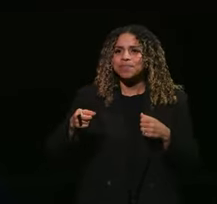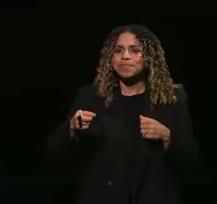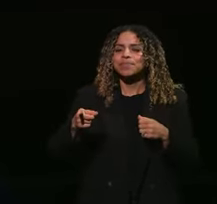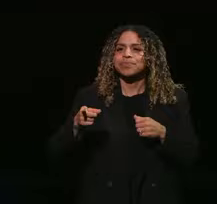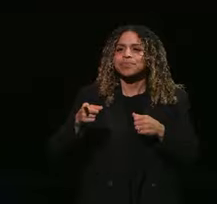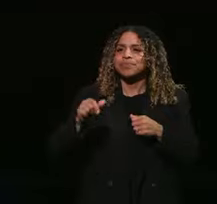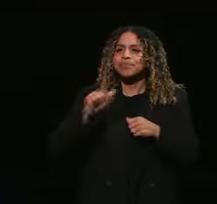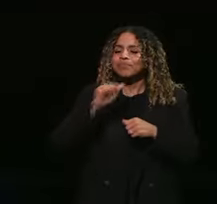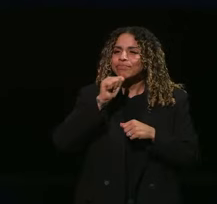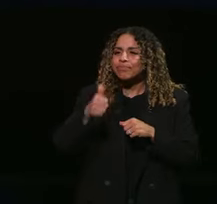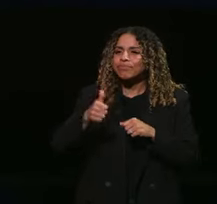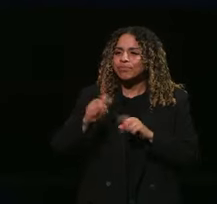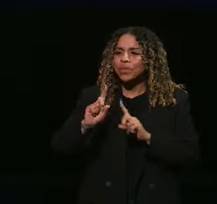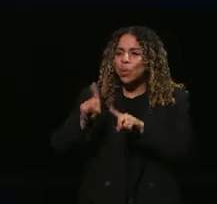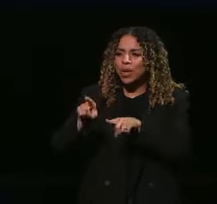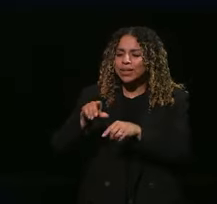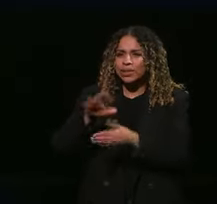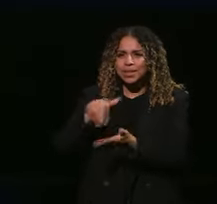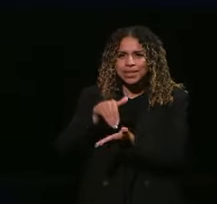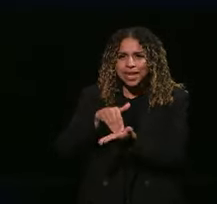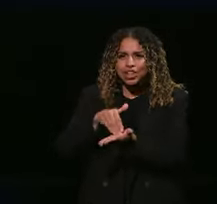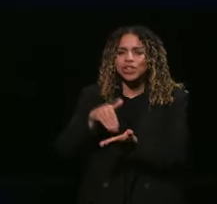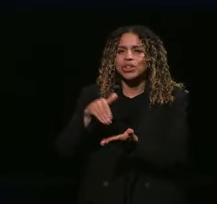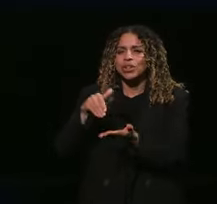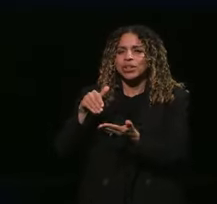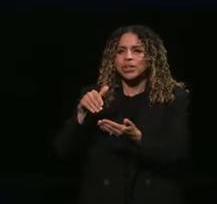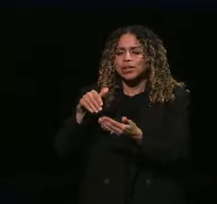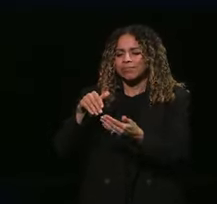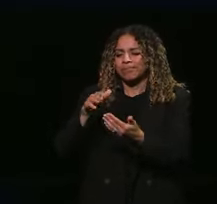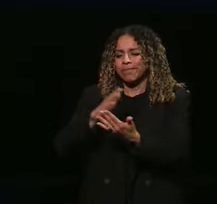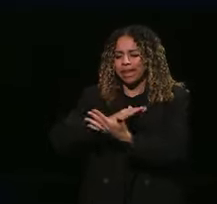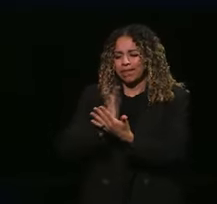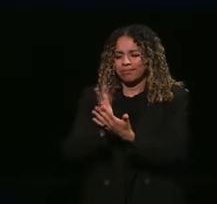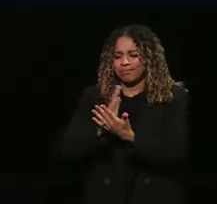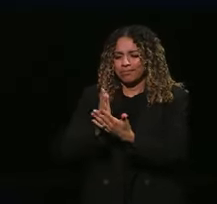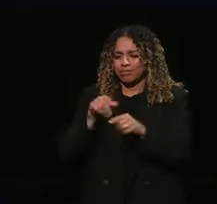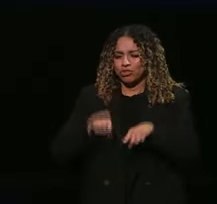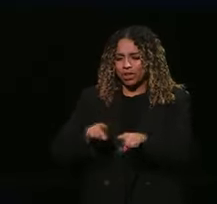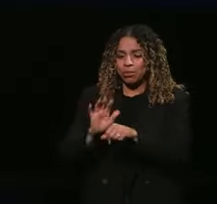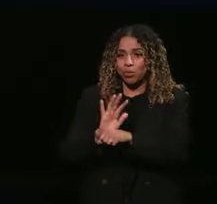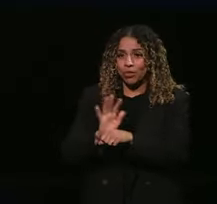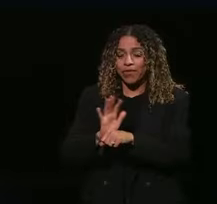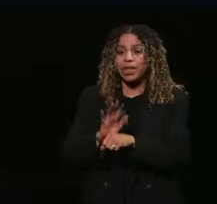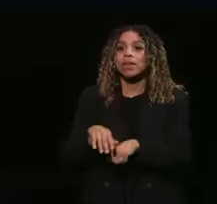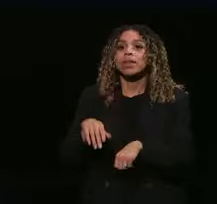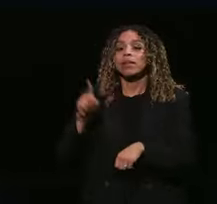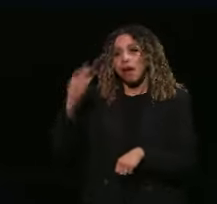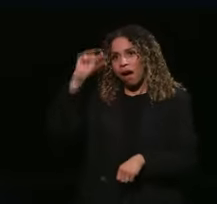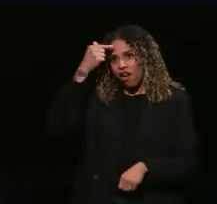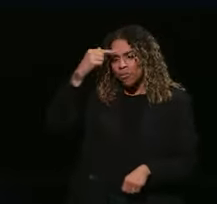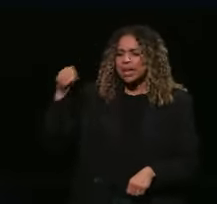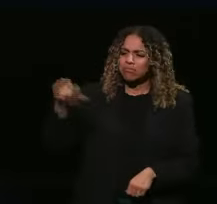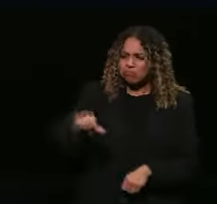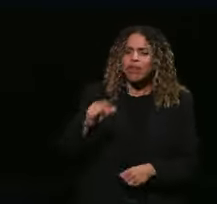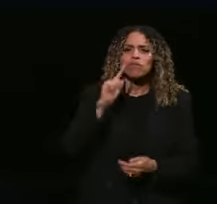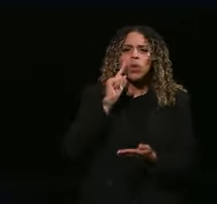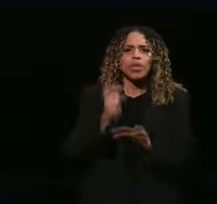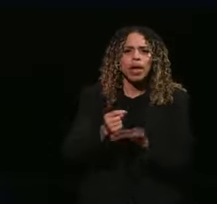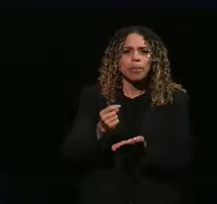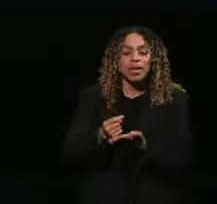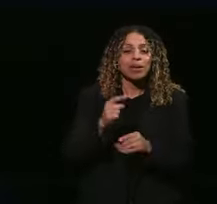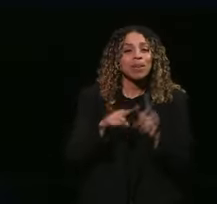see at some point at the end of the movie. And they were following therapy paid by the government, but they didn't like